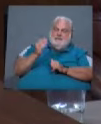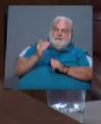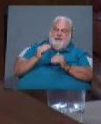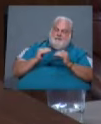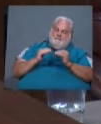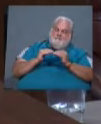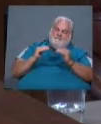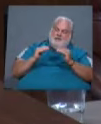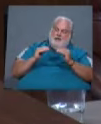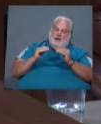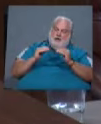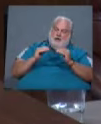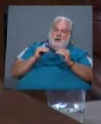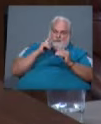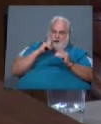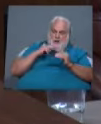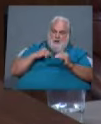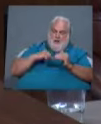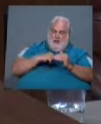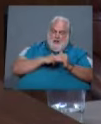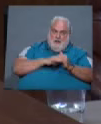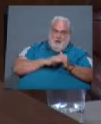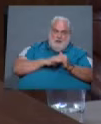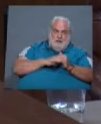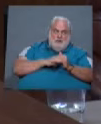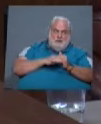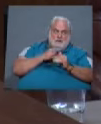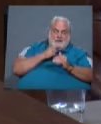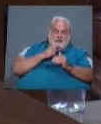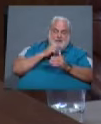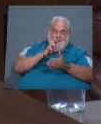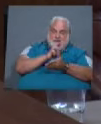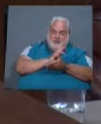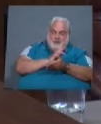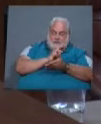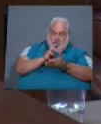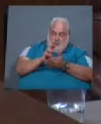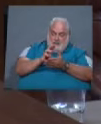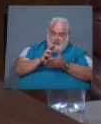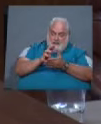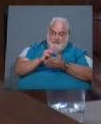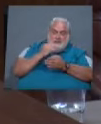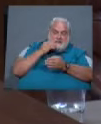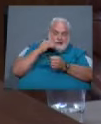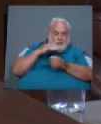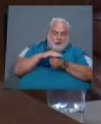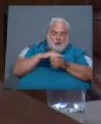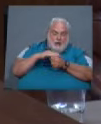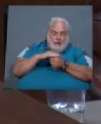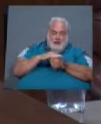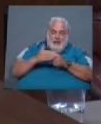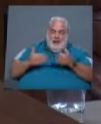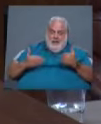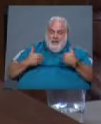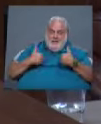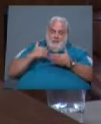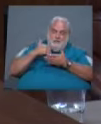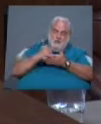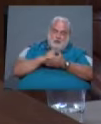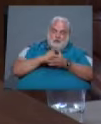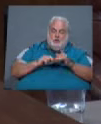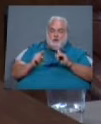fair for us to say if 6 weeks is the normal time that a neighborhood has to talk with someone, that